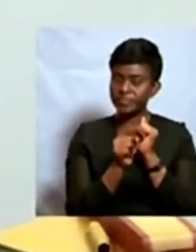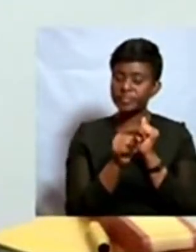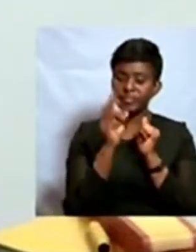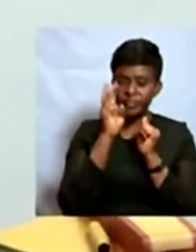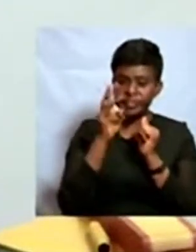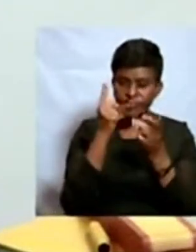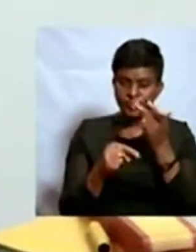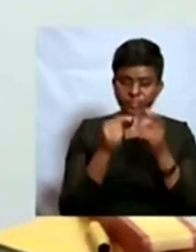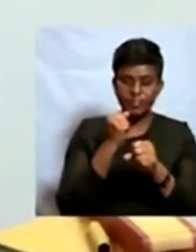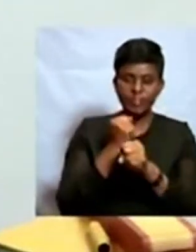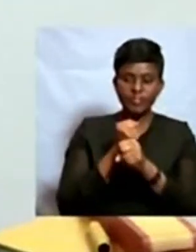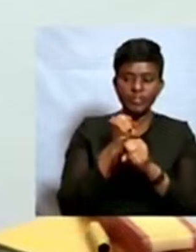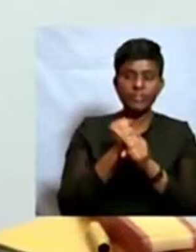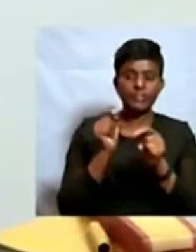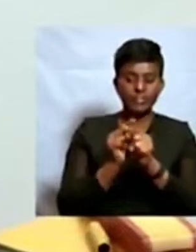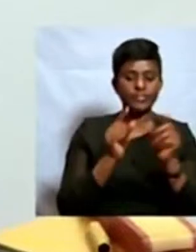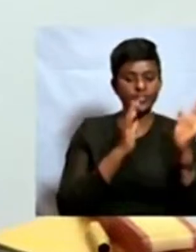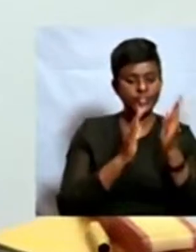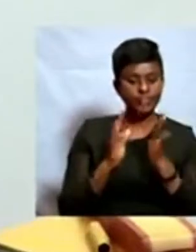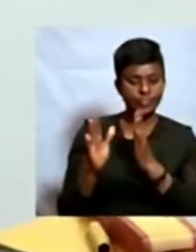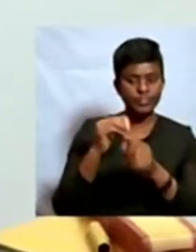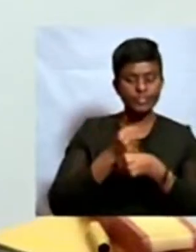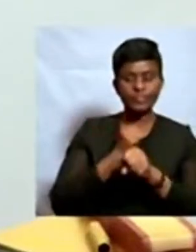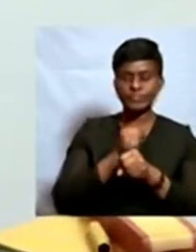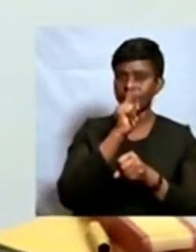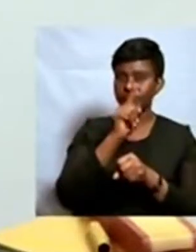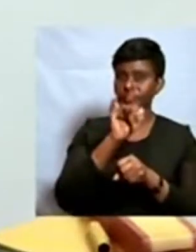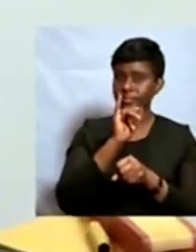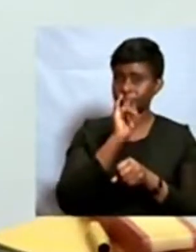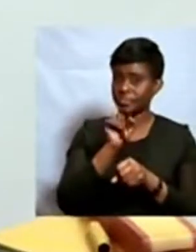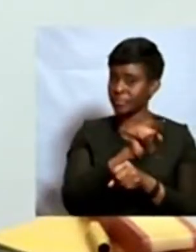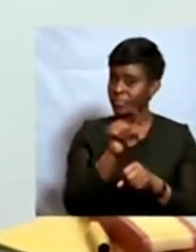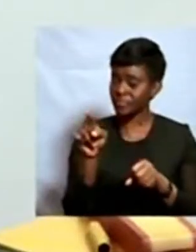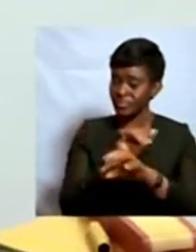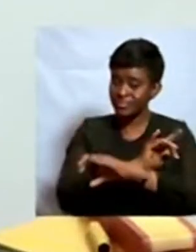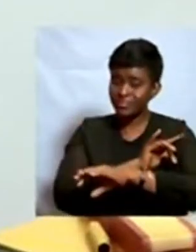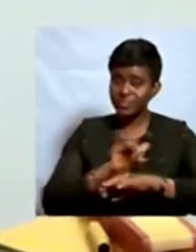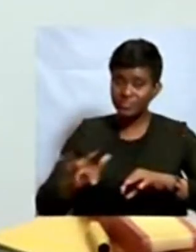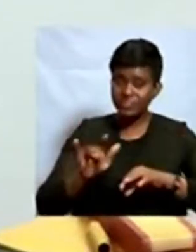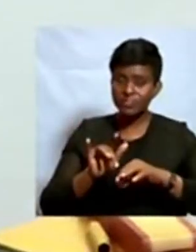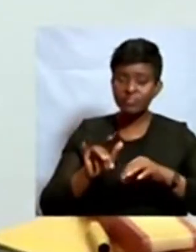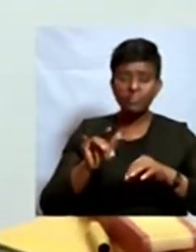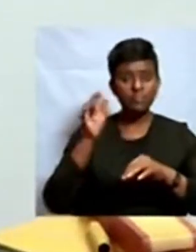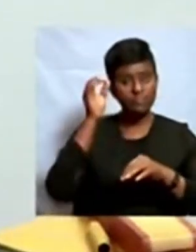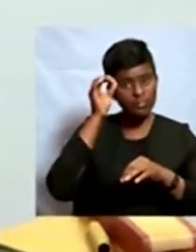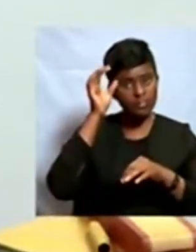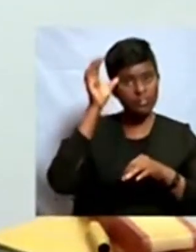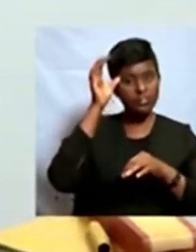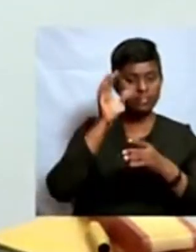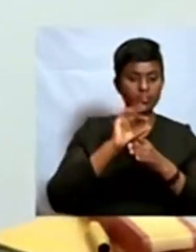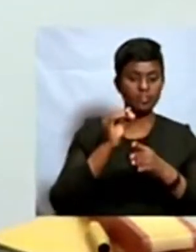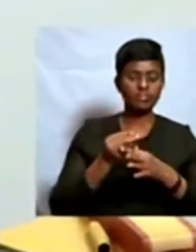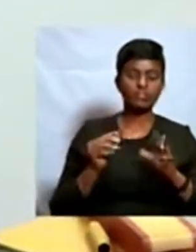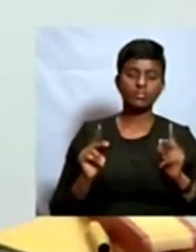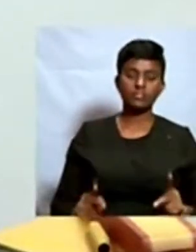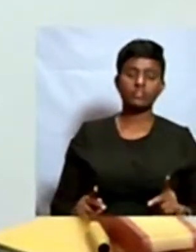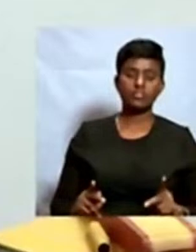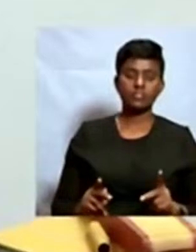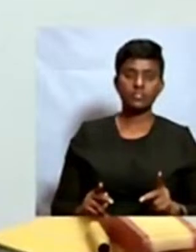will act as a precautionary measure to ensure that lack of capacity or personnel